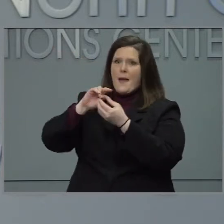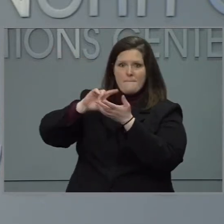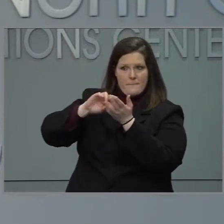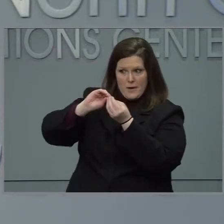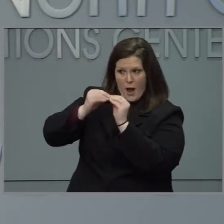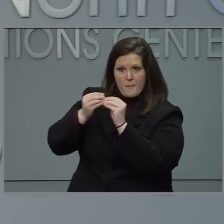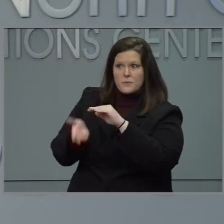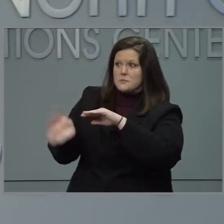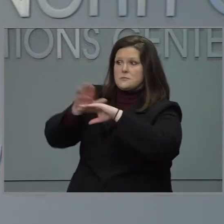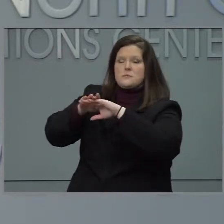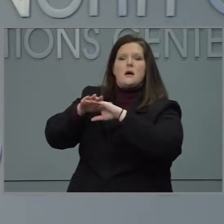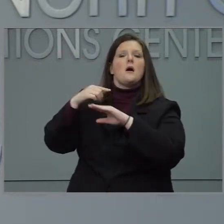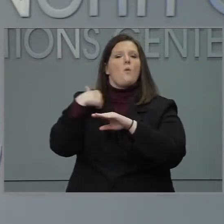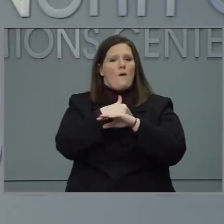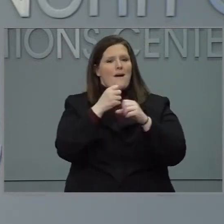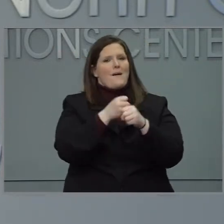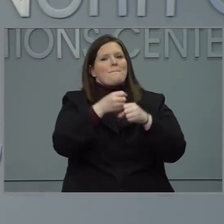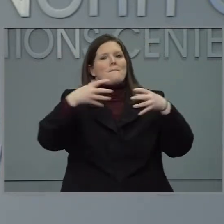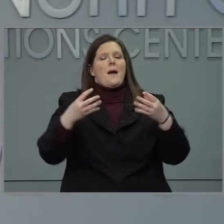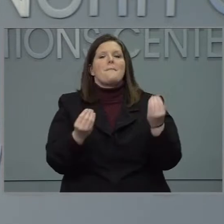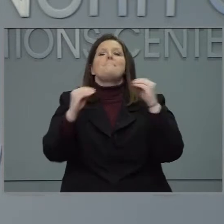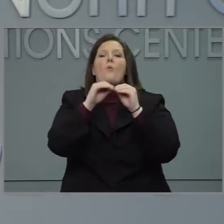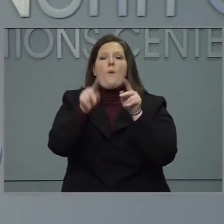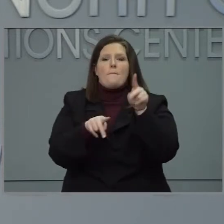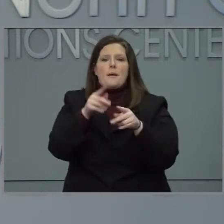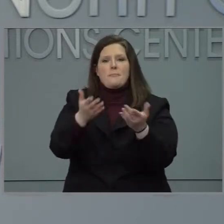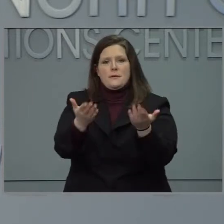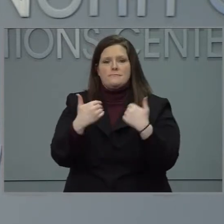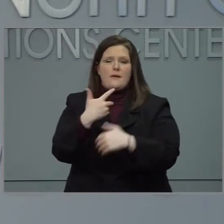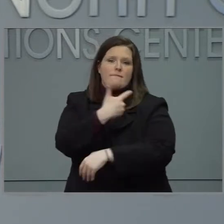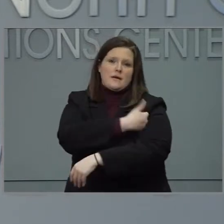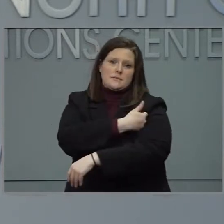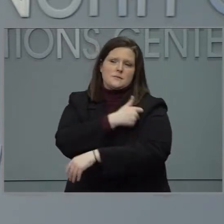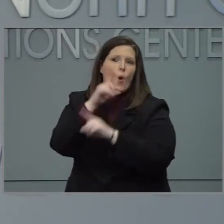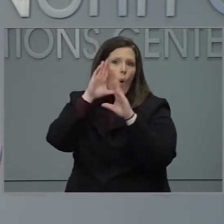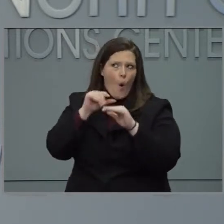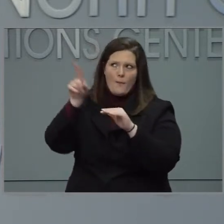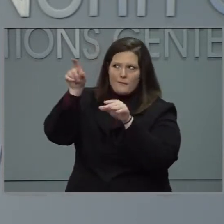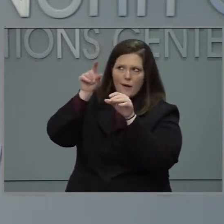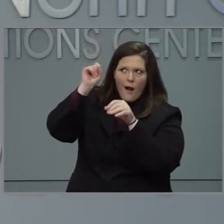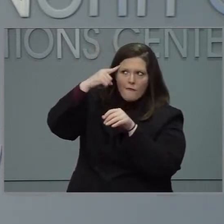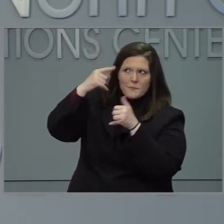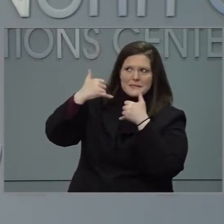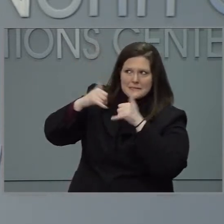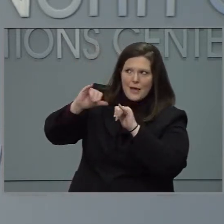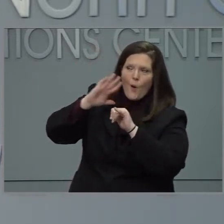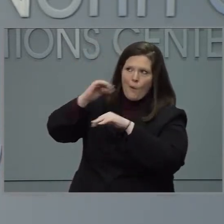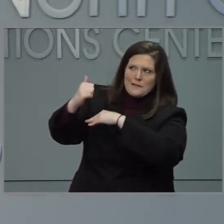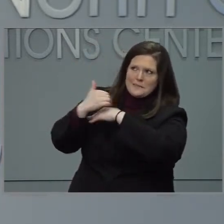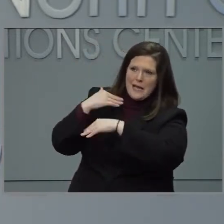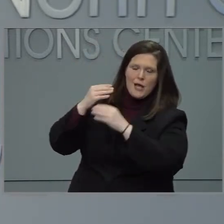we had expected, and we hope that continues to happen. But I'll let Dr. Cohen address that specifically.